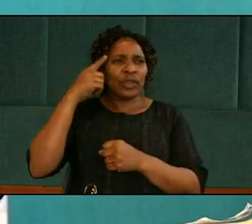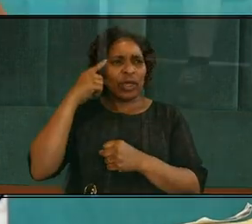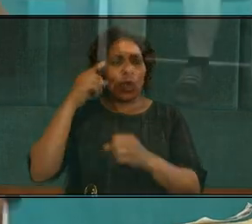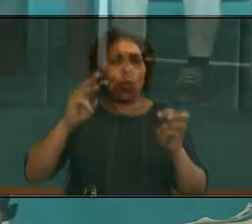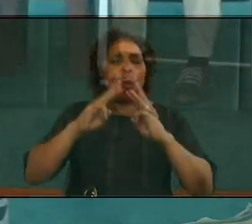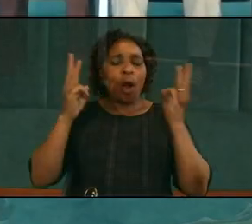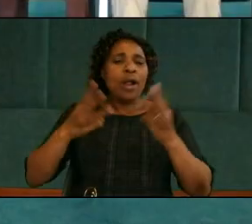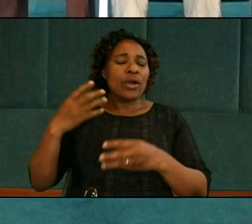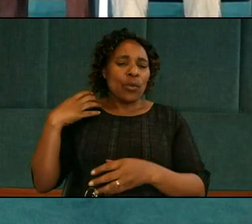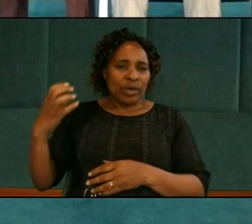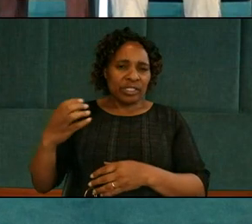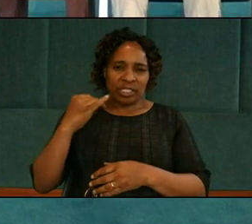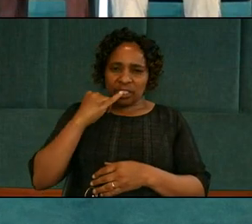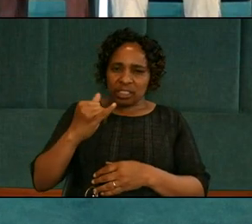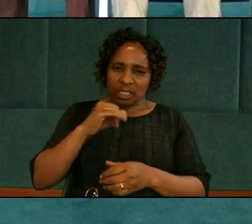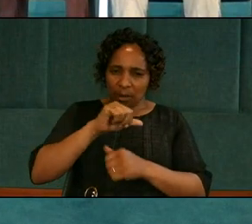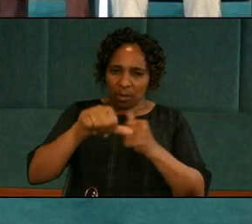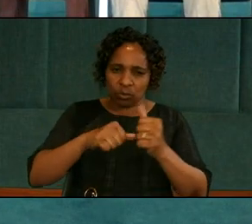wealth is?